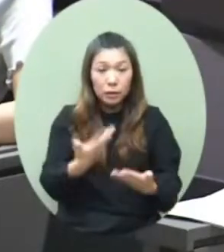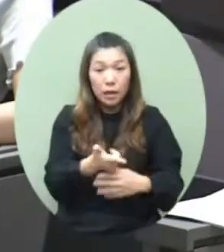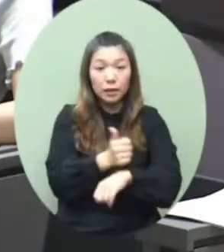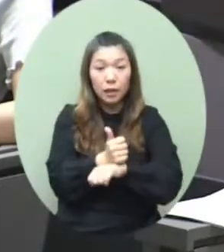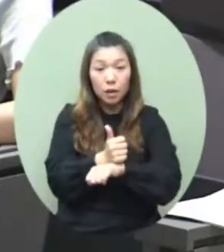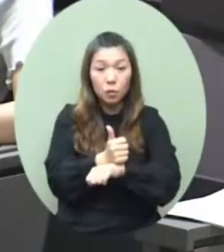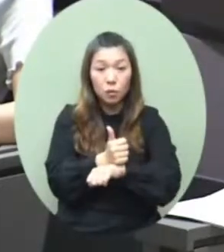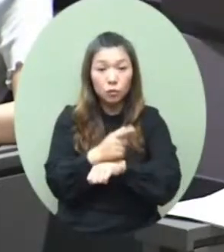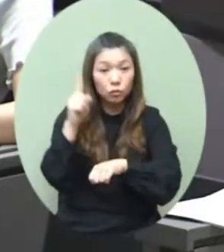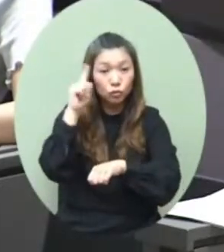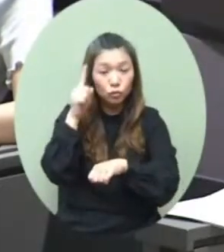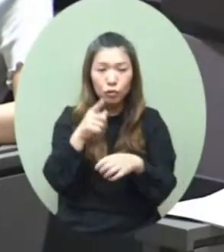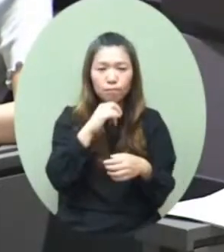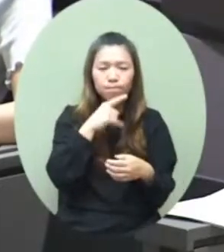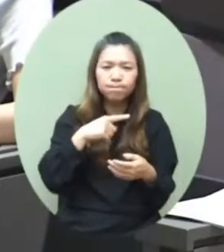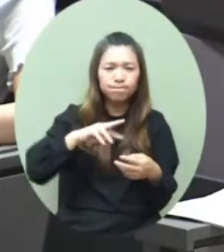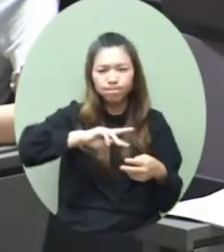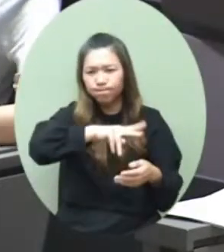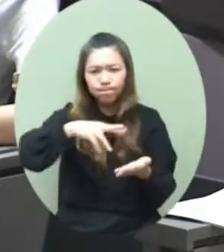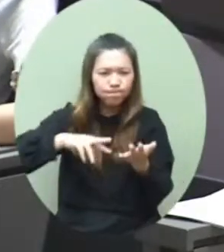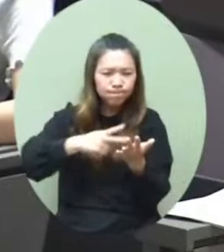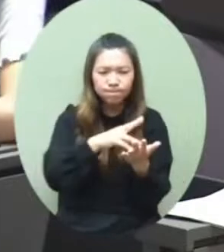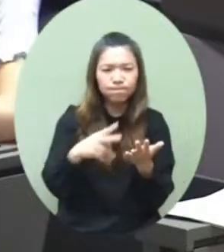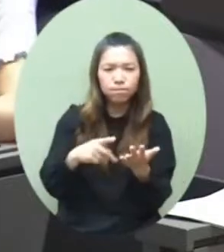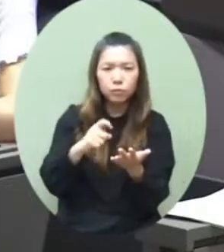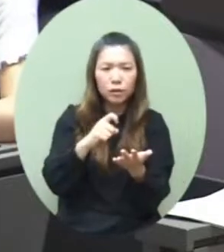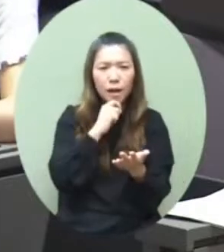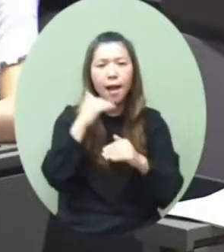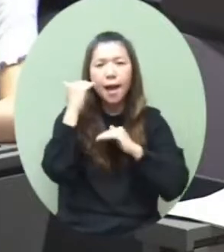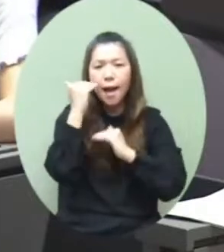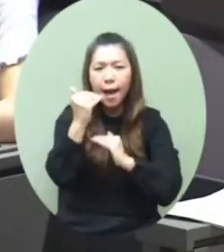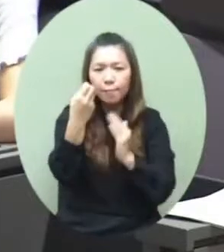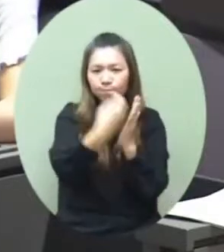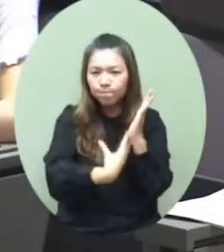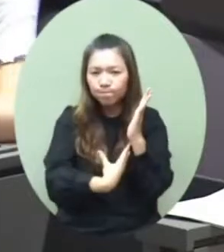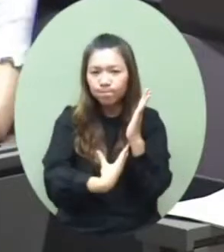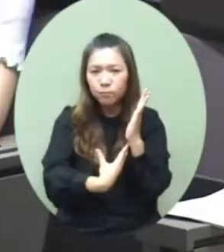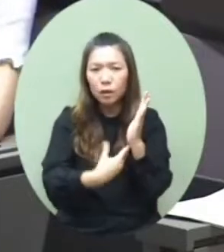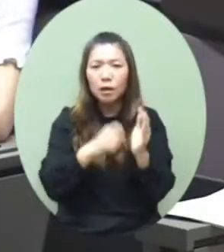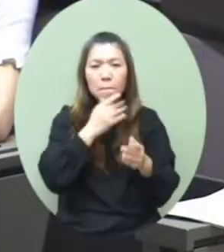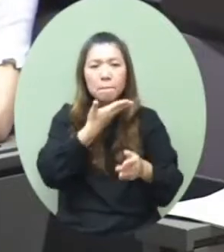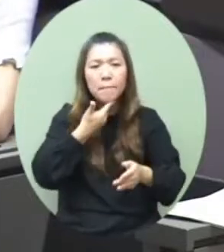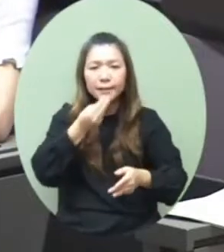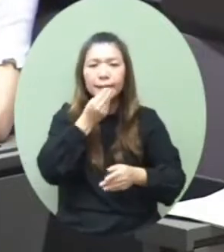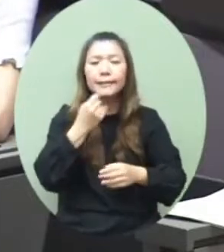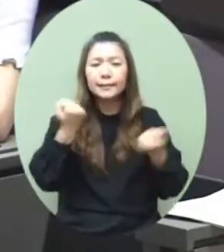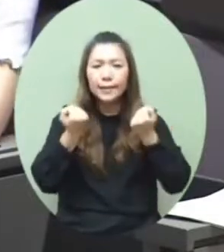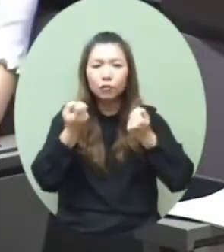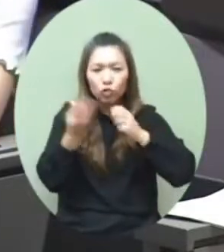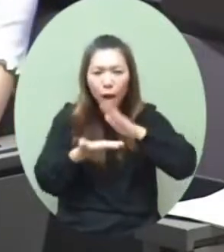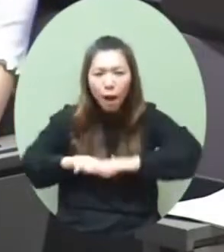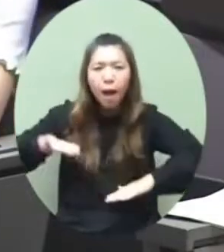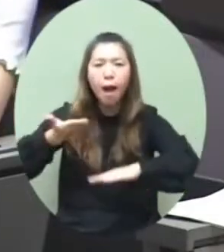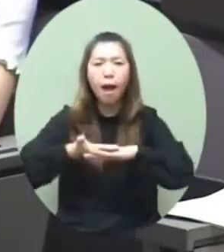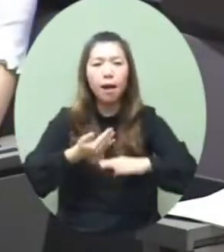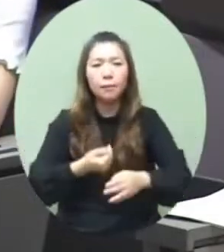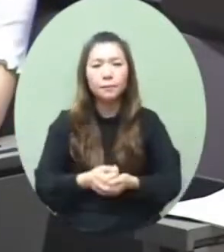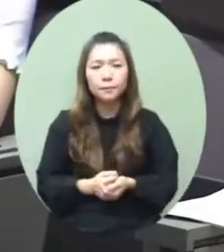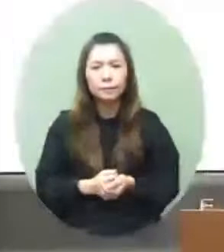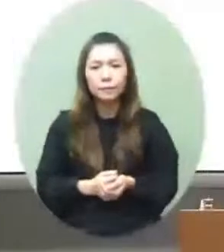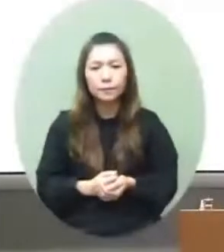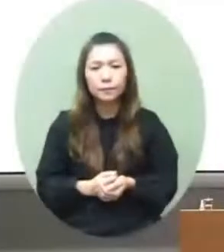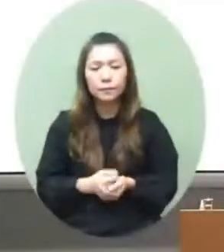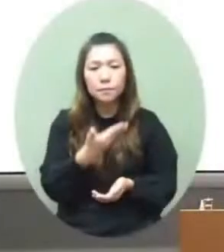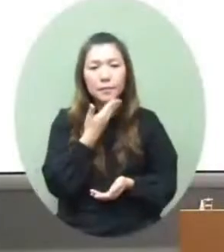which was not very quite ideal. Will you take this opportunity to make adjustments and to reactivate this